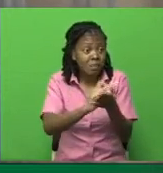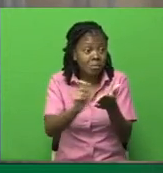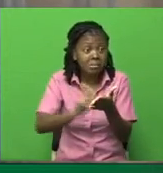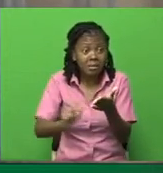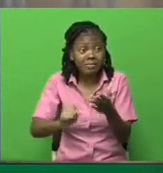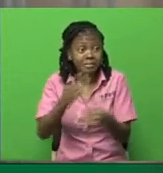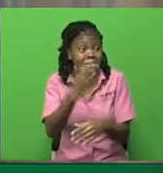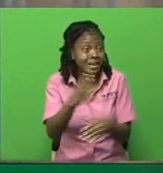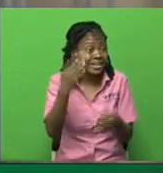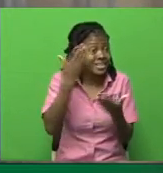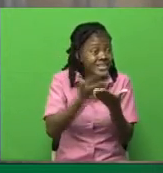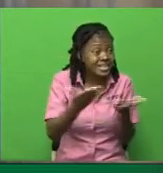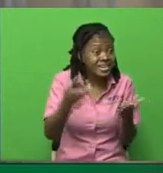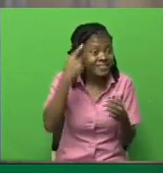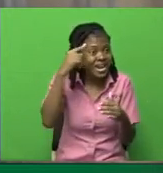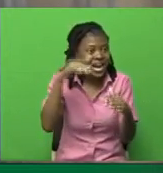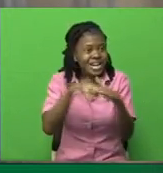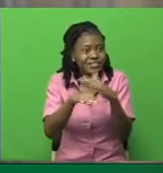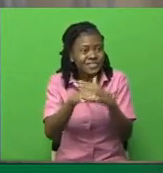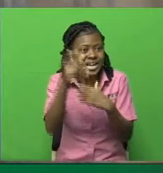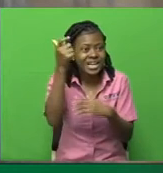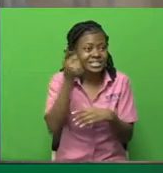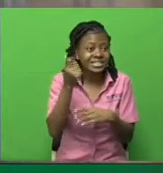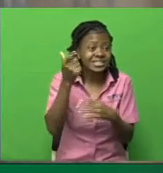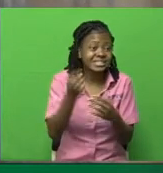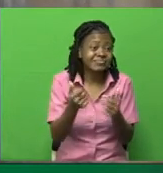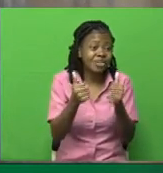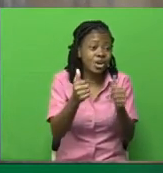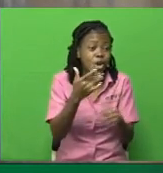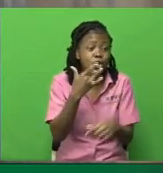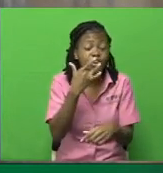this run I wish them good luck